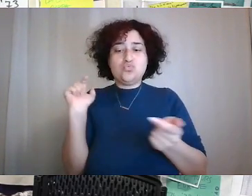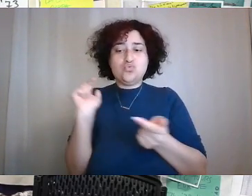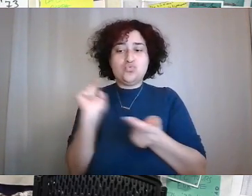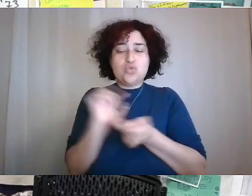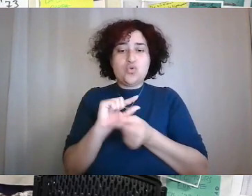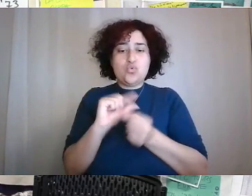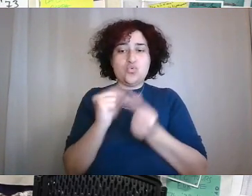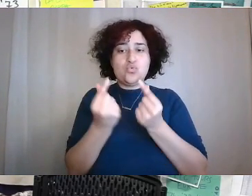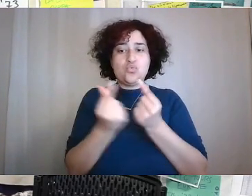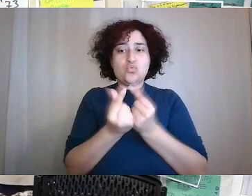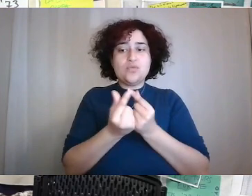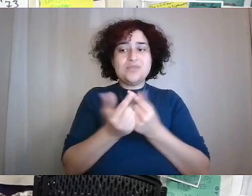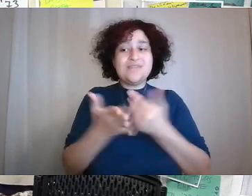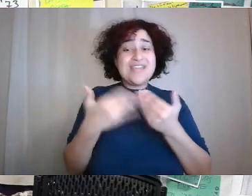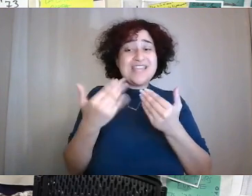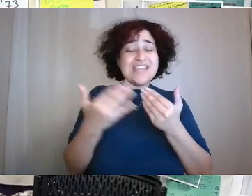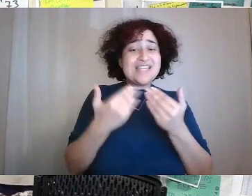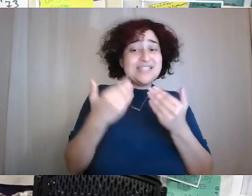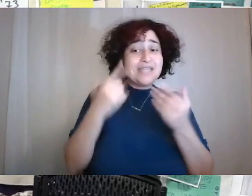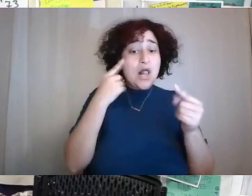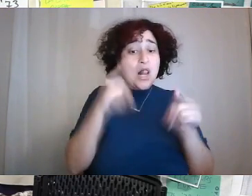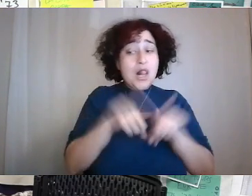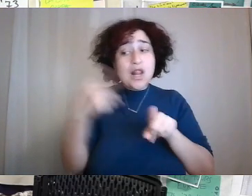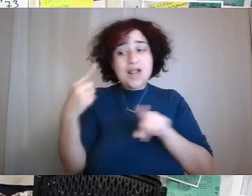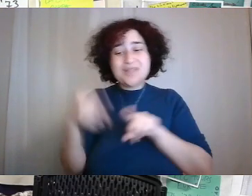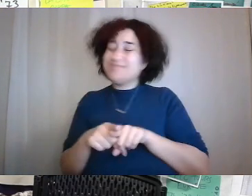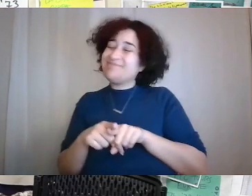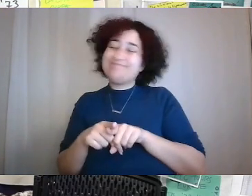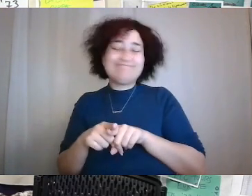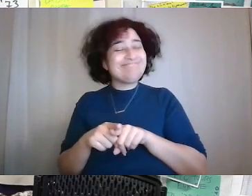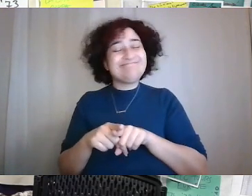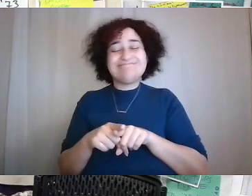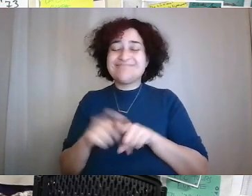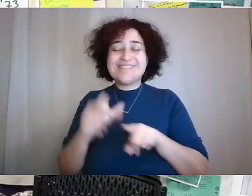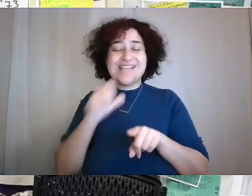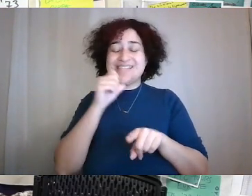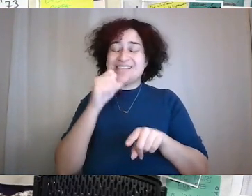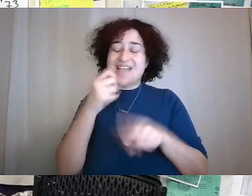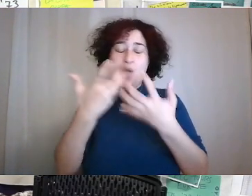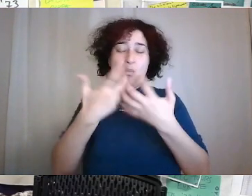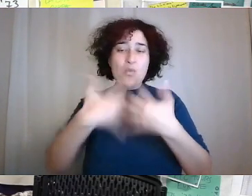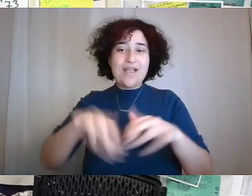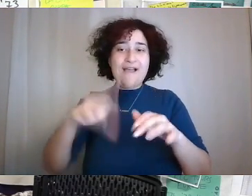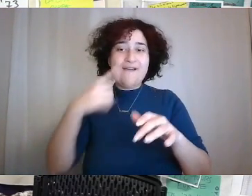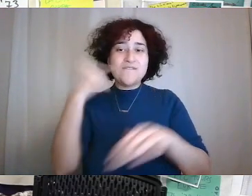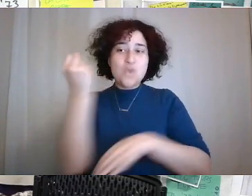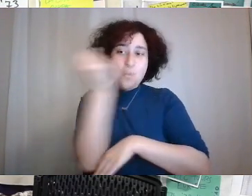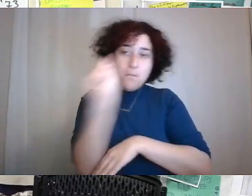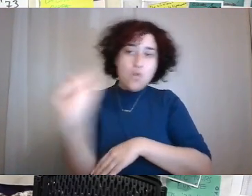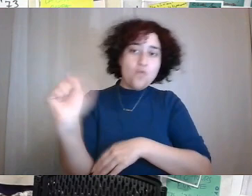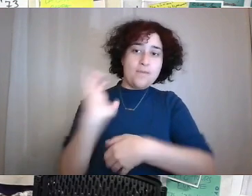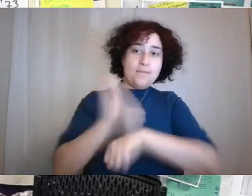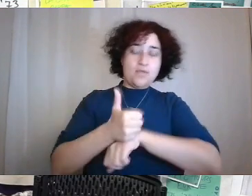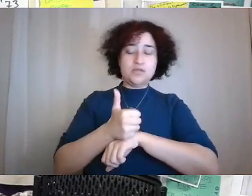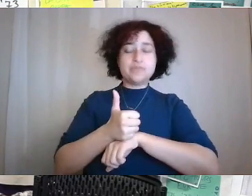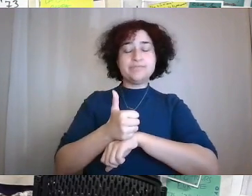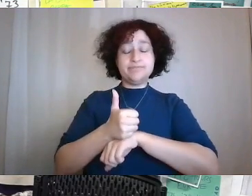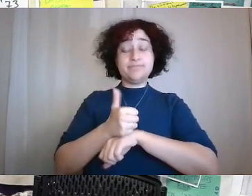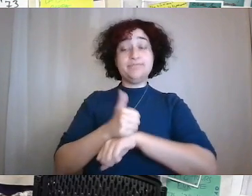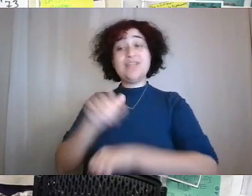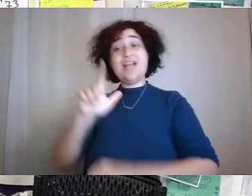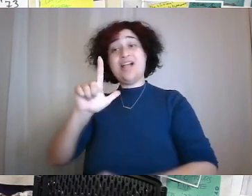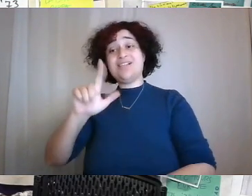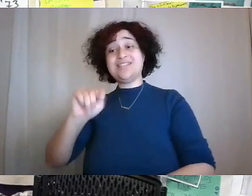agreement is not conducive to movement building. And LTC